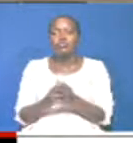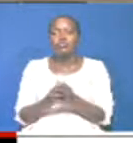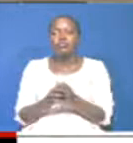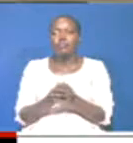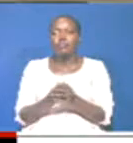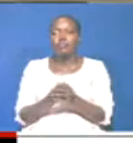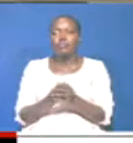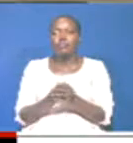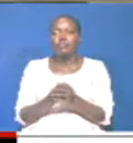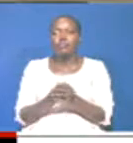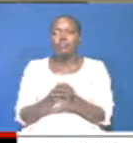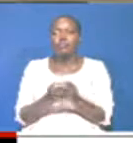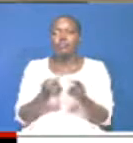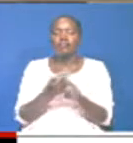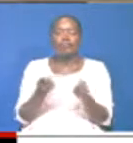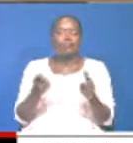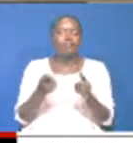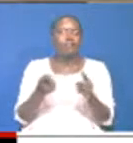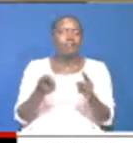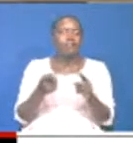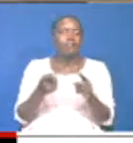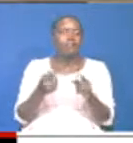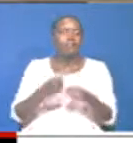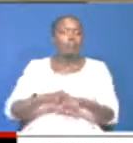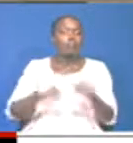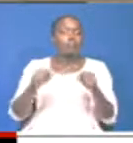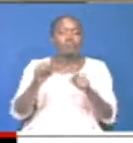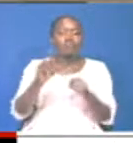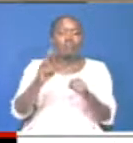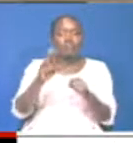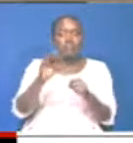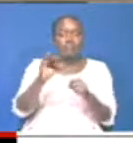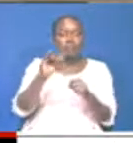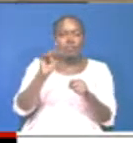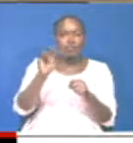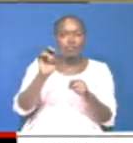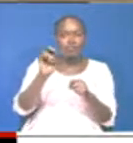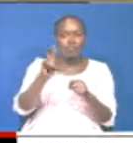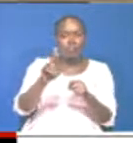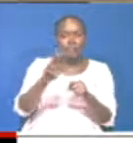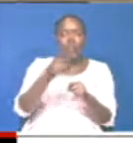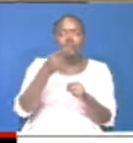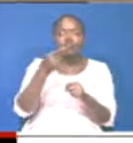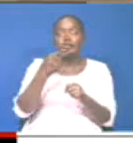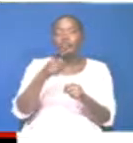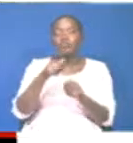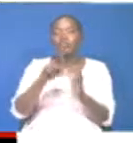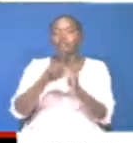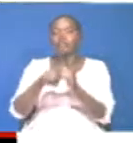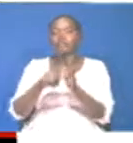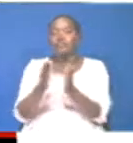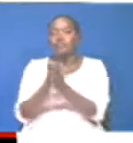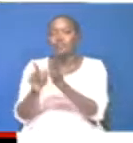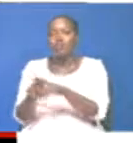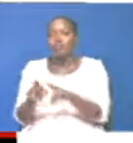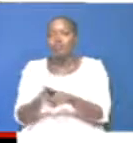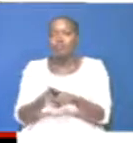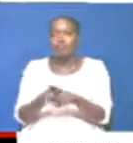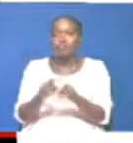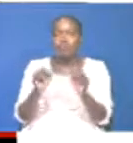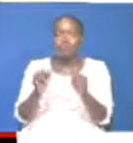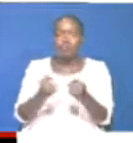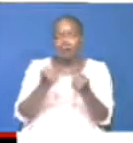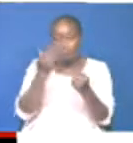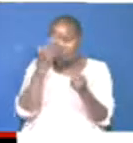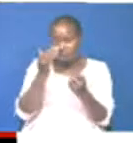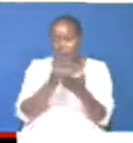you. But a super biker. Super biker. Well, he's going to be telling us about that and also telling us about, you know, safety, because that's